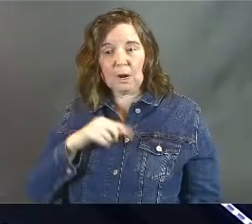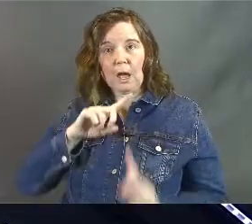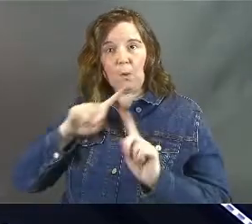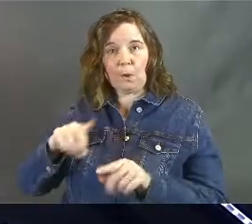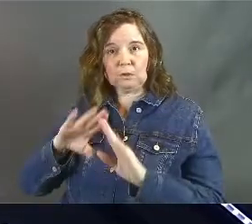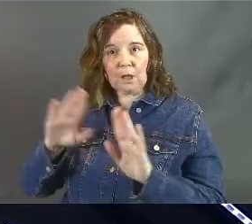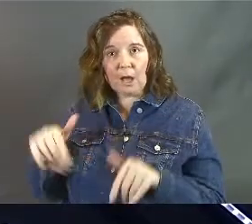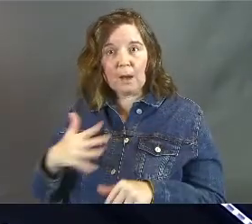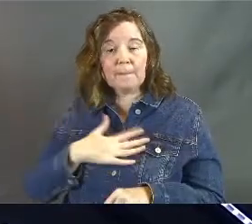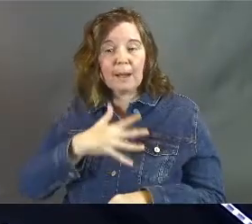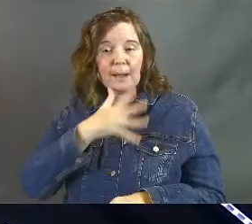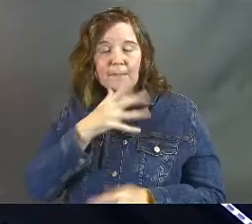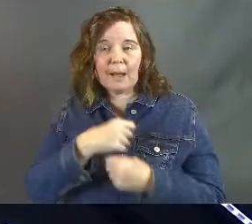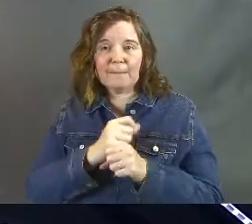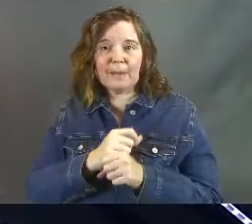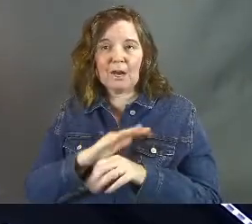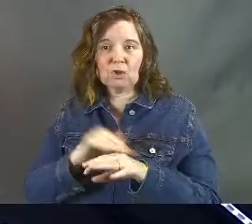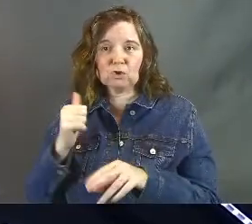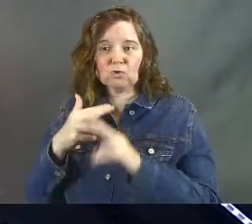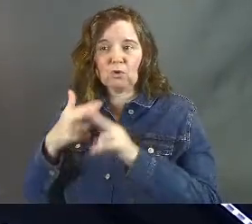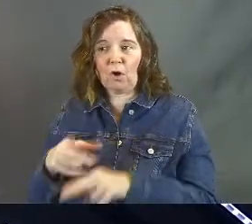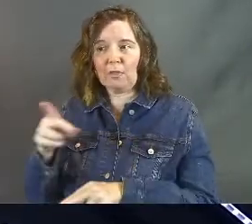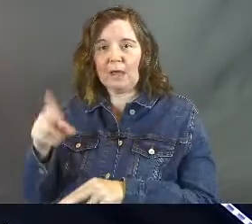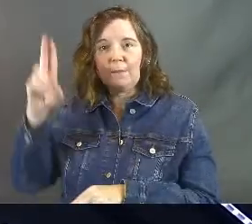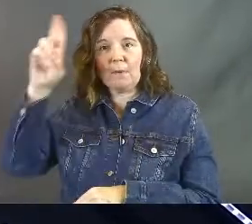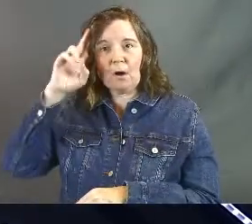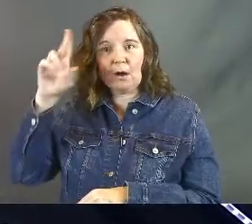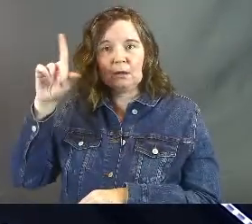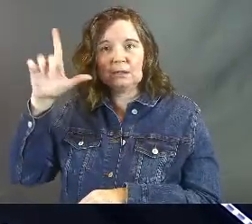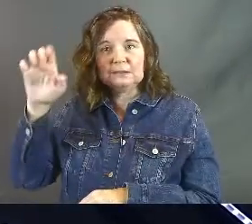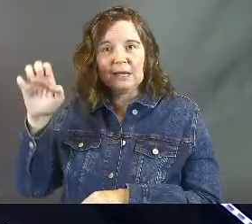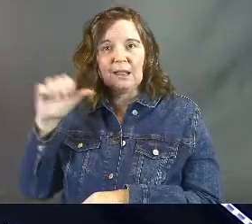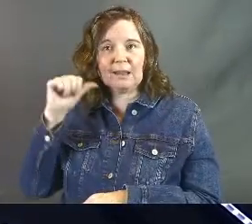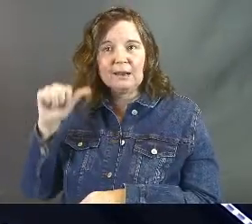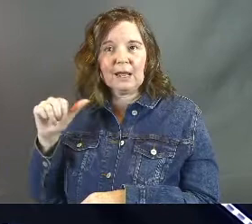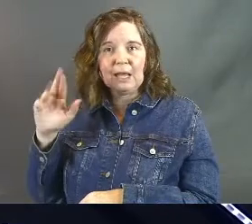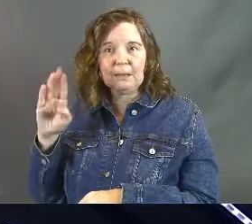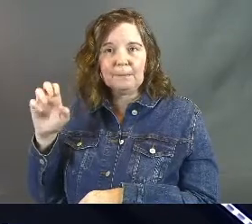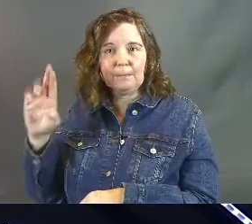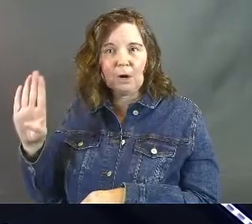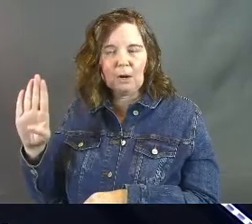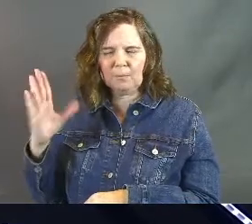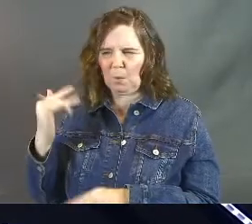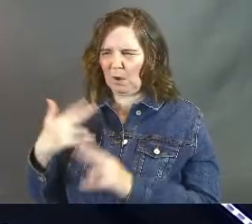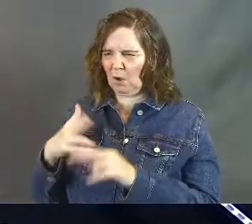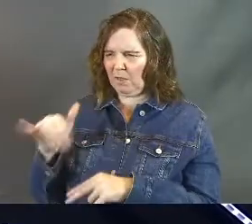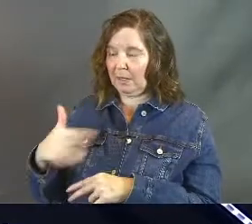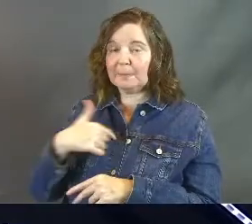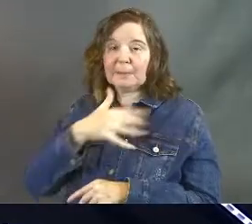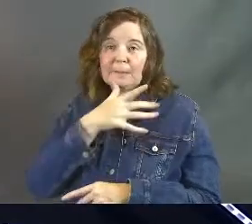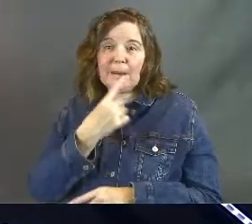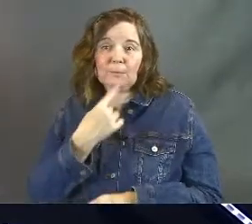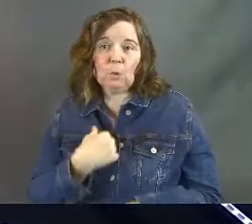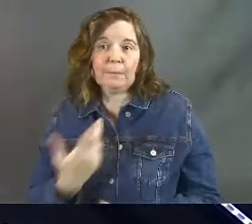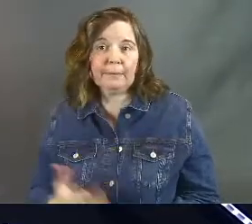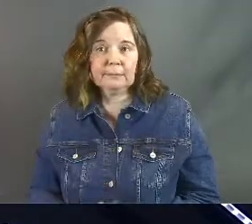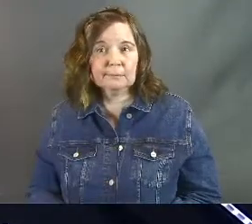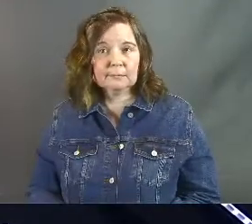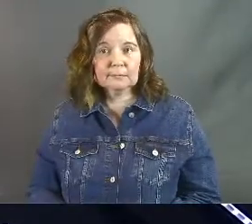went to their house, my mom made us call them Uncle Dale and Aunt Barb. Uncle Dale and Aunt Barb. Why'd you call them that? Because my mom told me